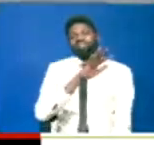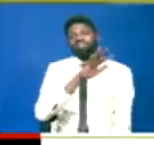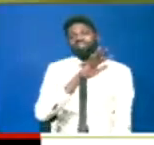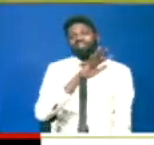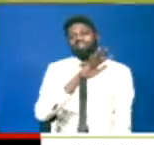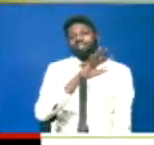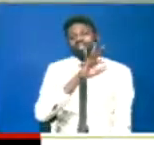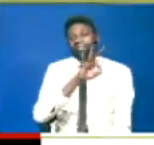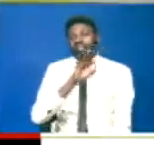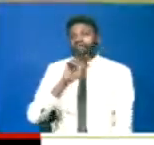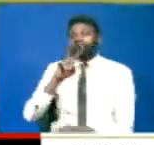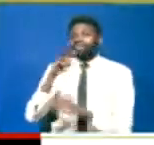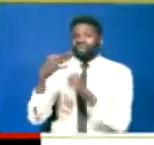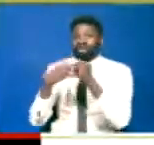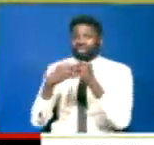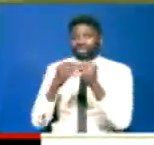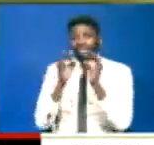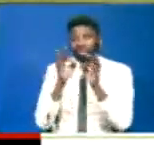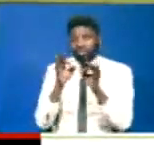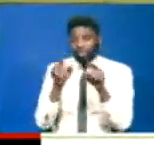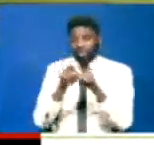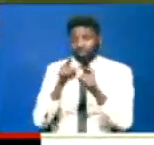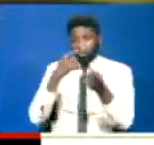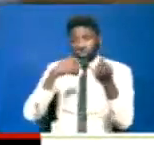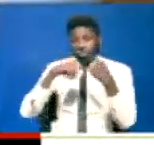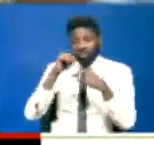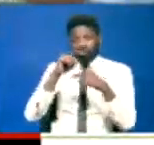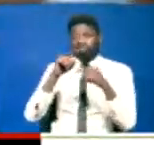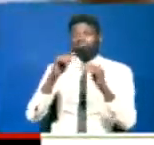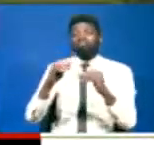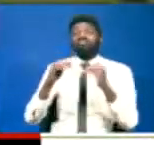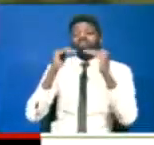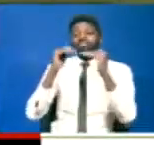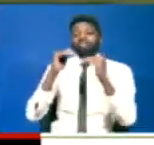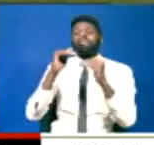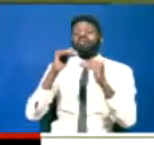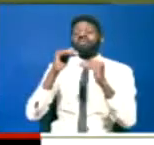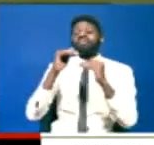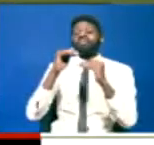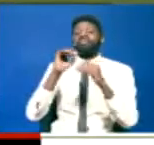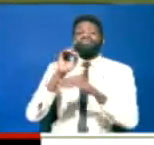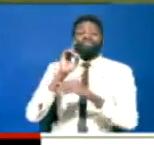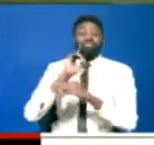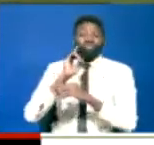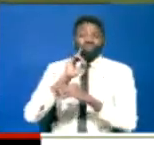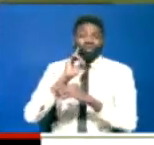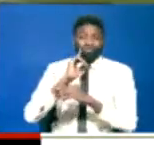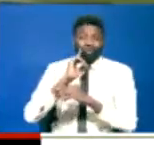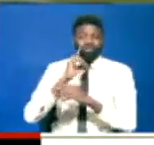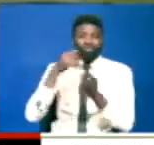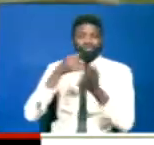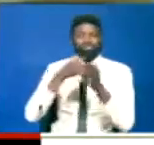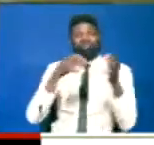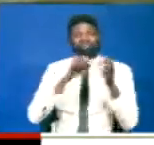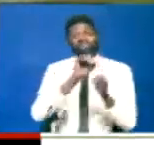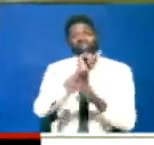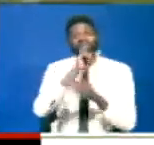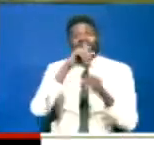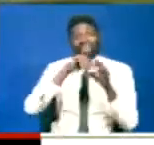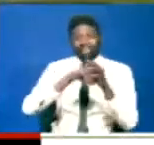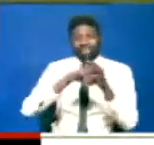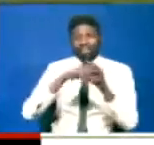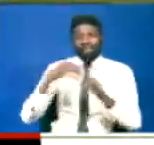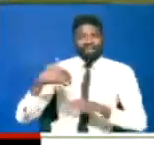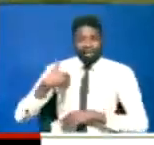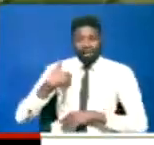Whoever emerges at the Rugby Africa Cup 2022 champions tomorrow will take their place in Pool A at the Rugby World Cup, as Africa